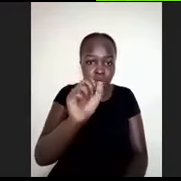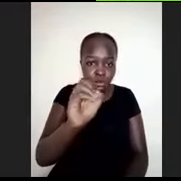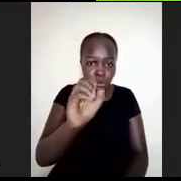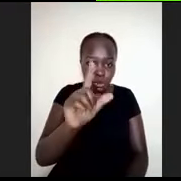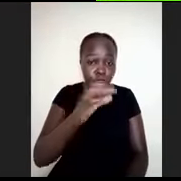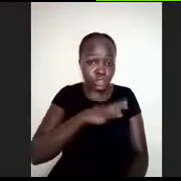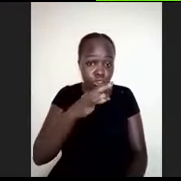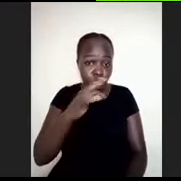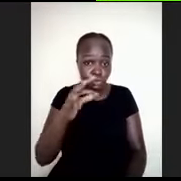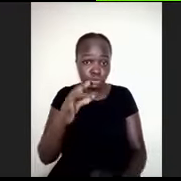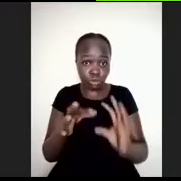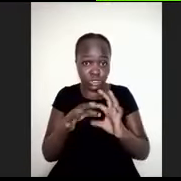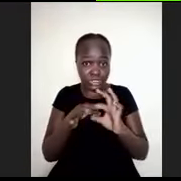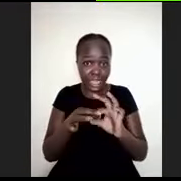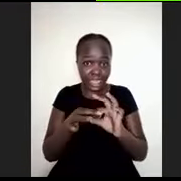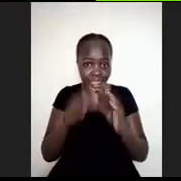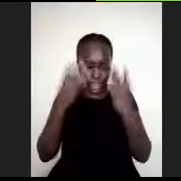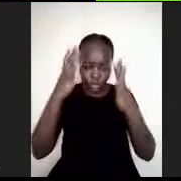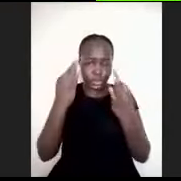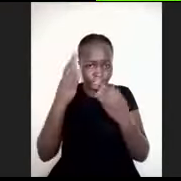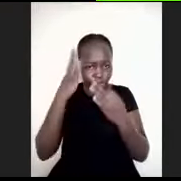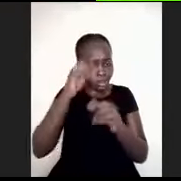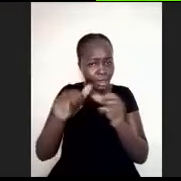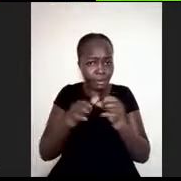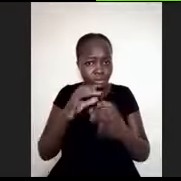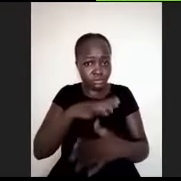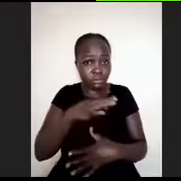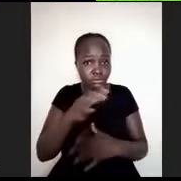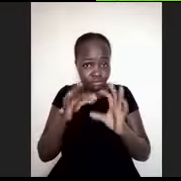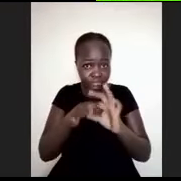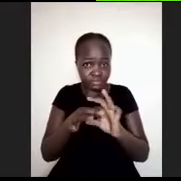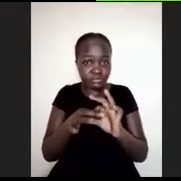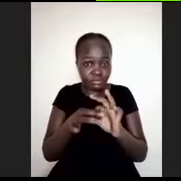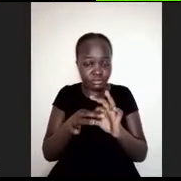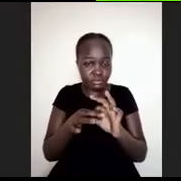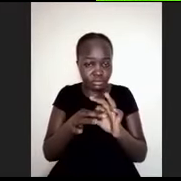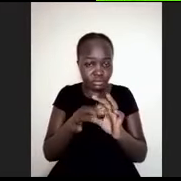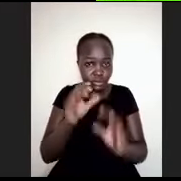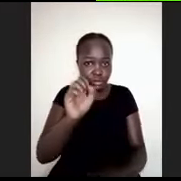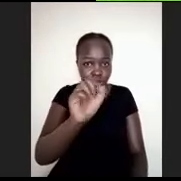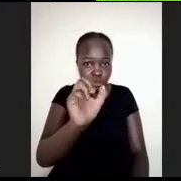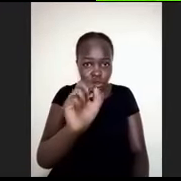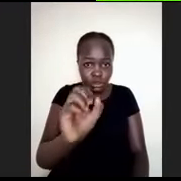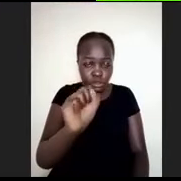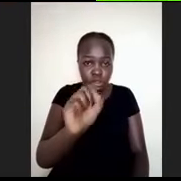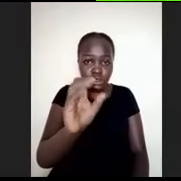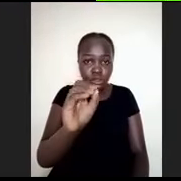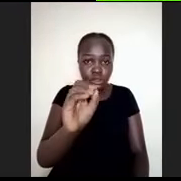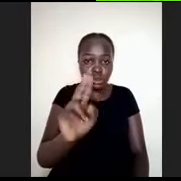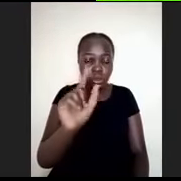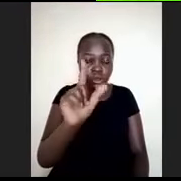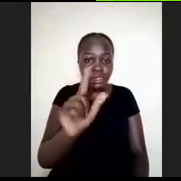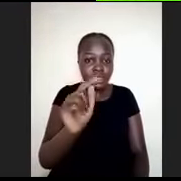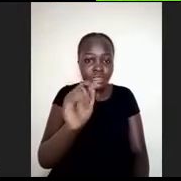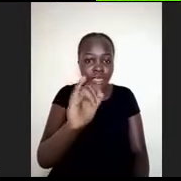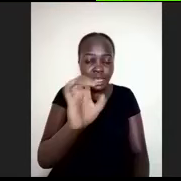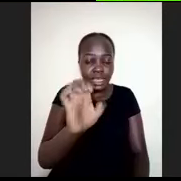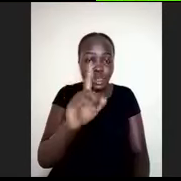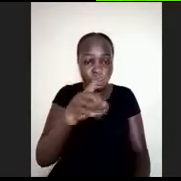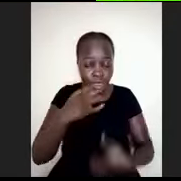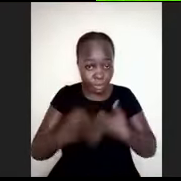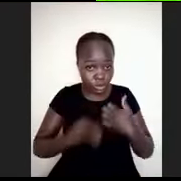heard about a soul tie. You're emotionally and spiritually entangled and tied to this